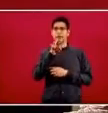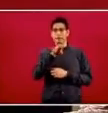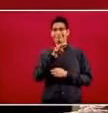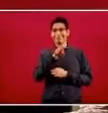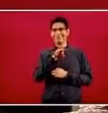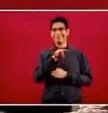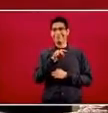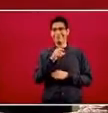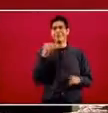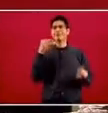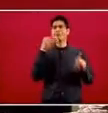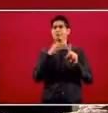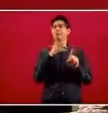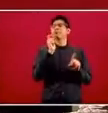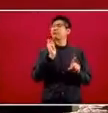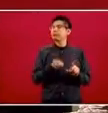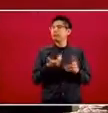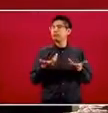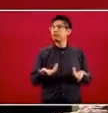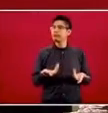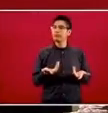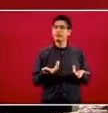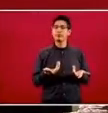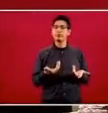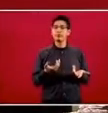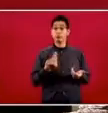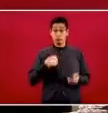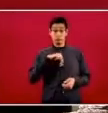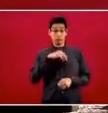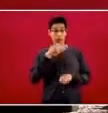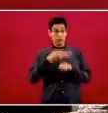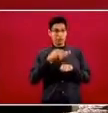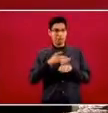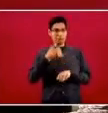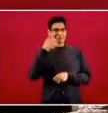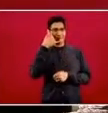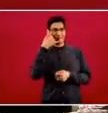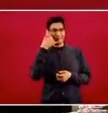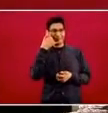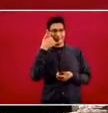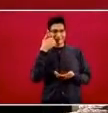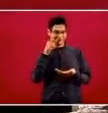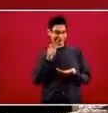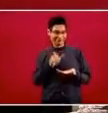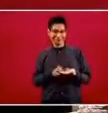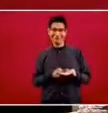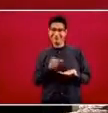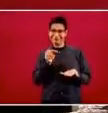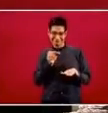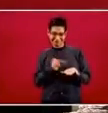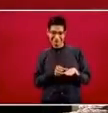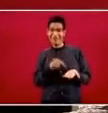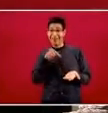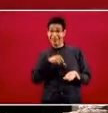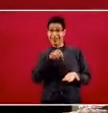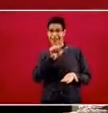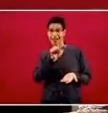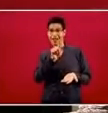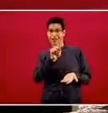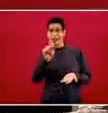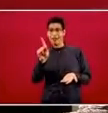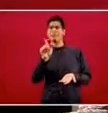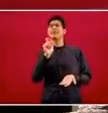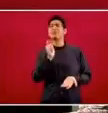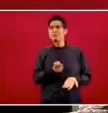fighting against this pandemic on a national, on local level. So the objective of this